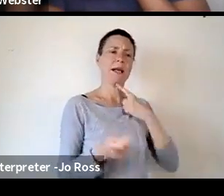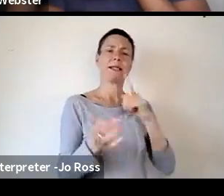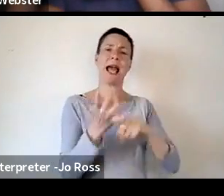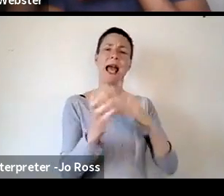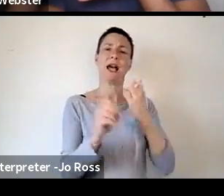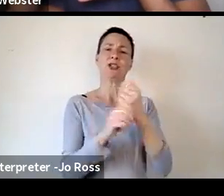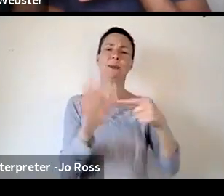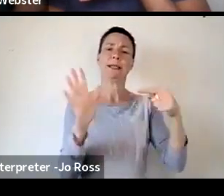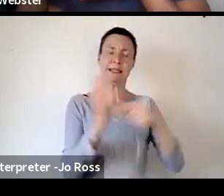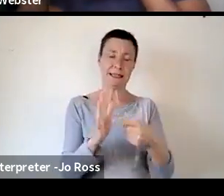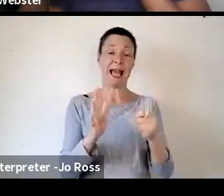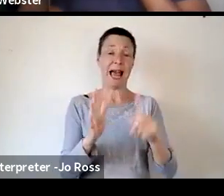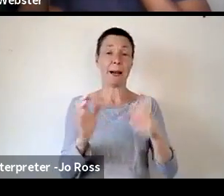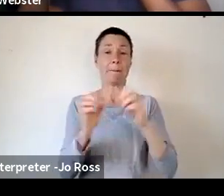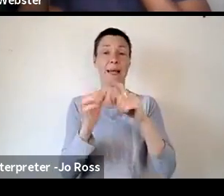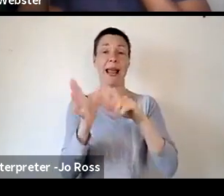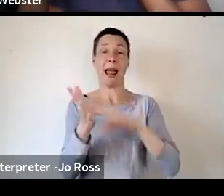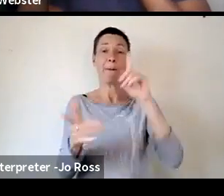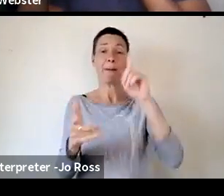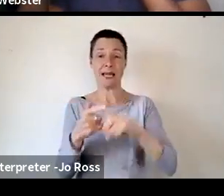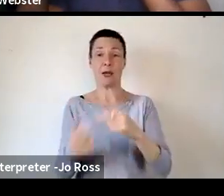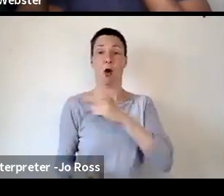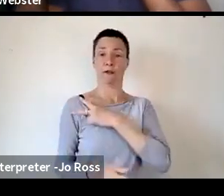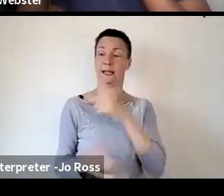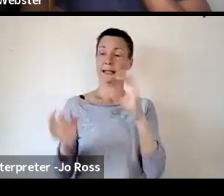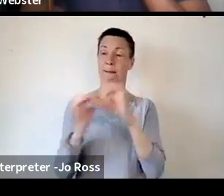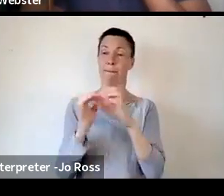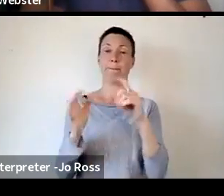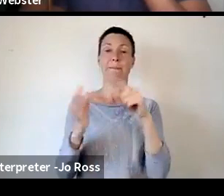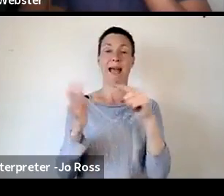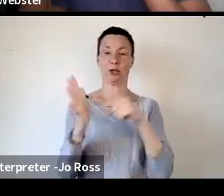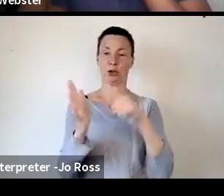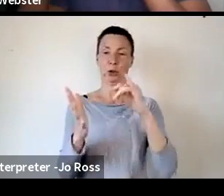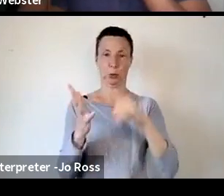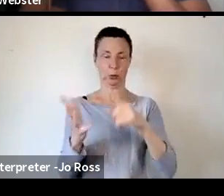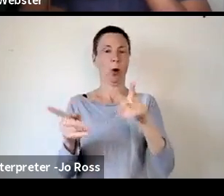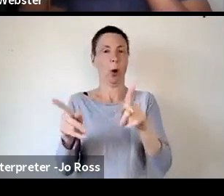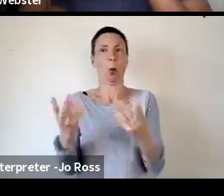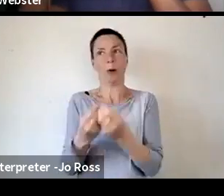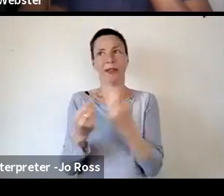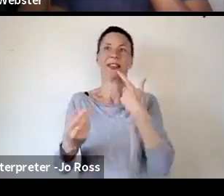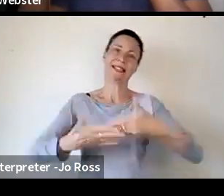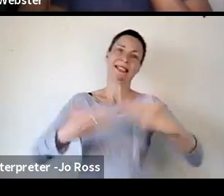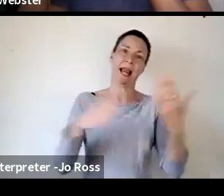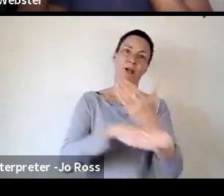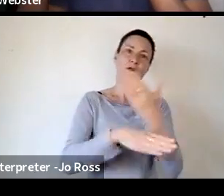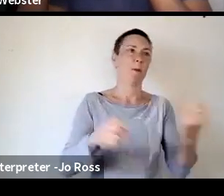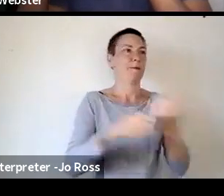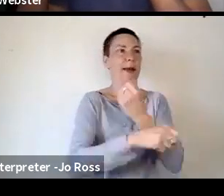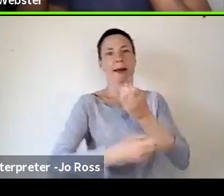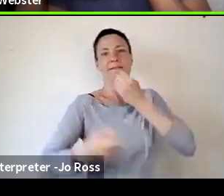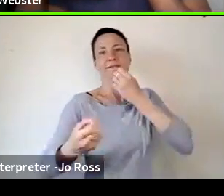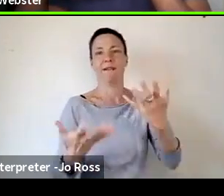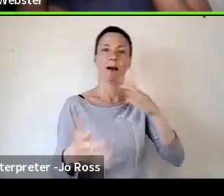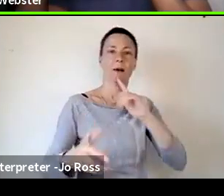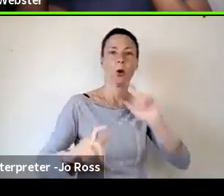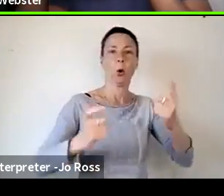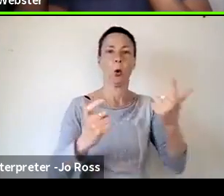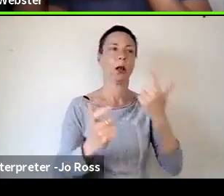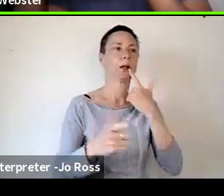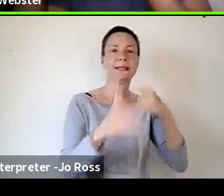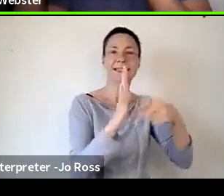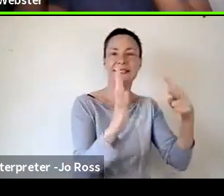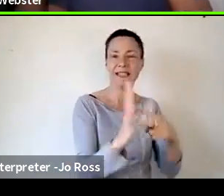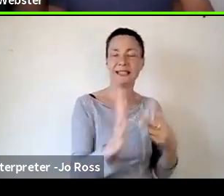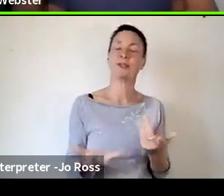and BAME officer for Beck2, alongside the day job of making really cool, fun telly. So nice to have